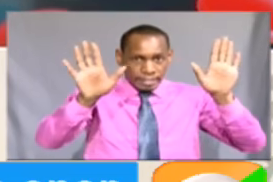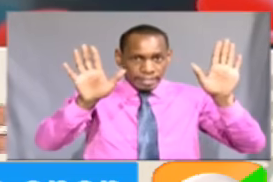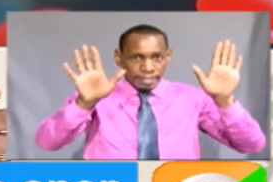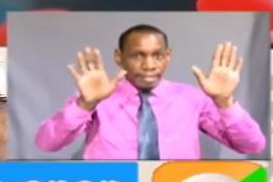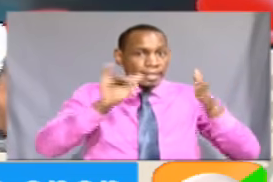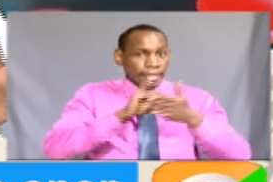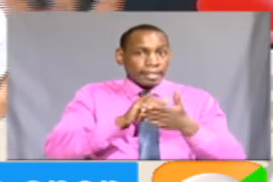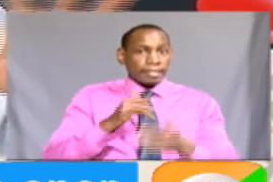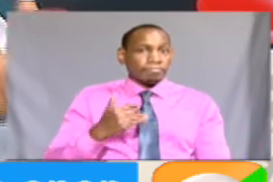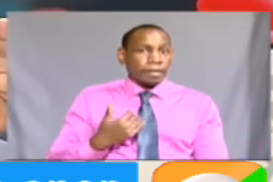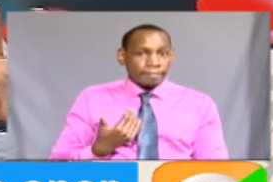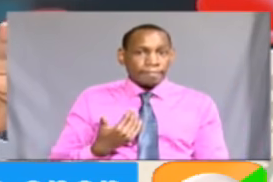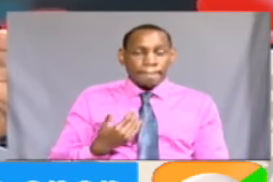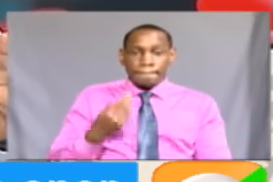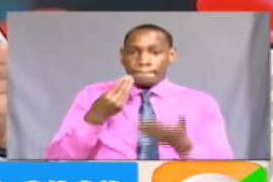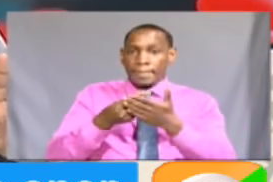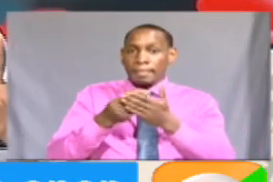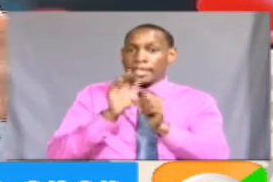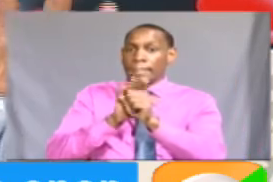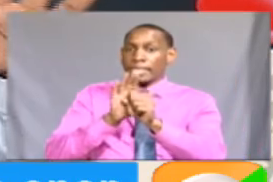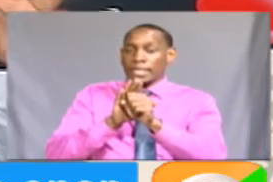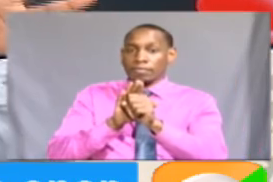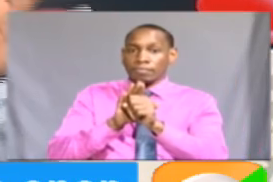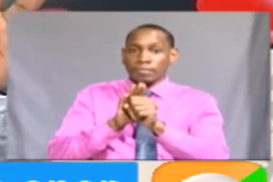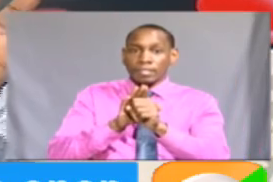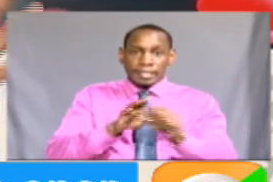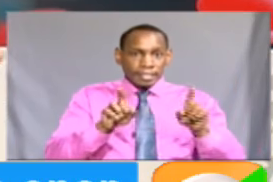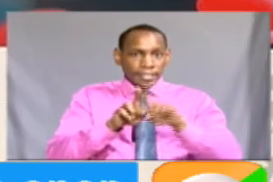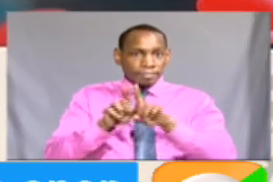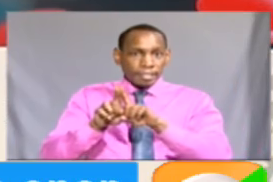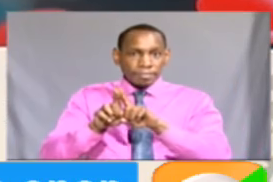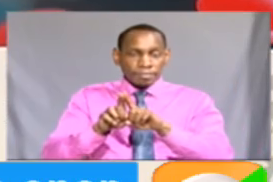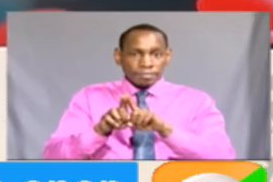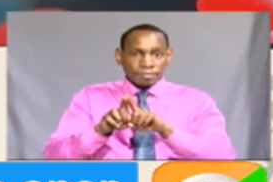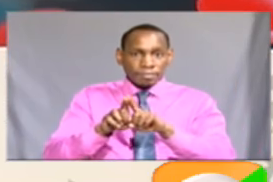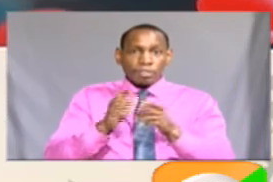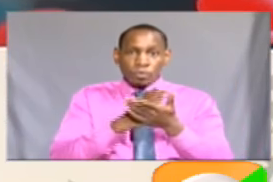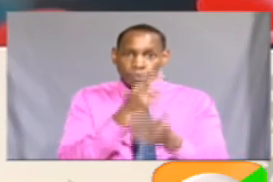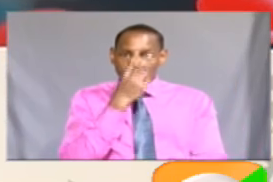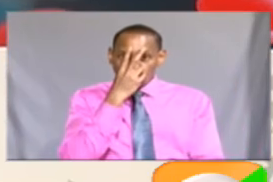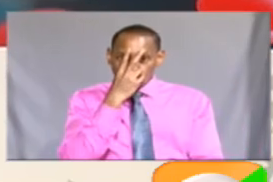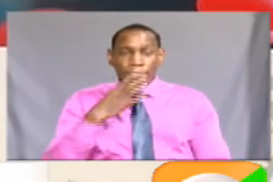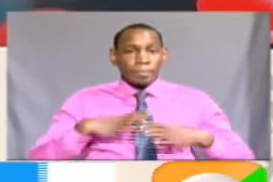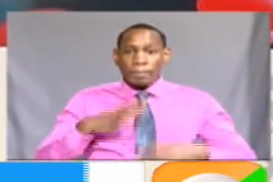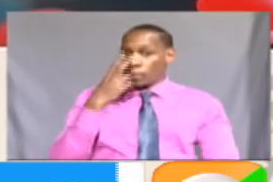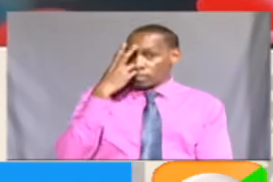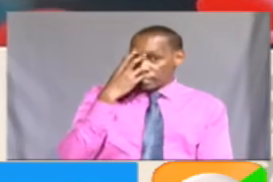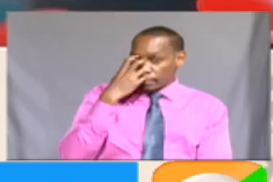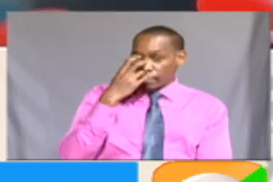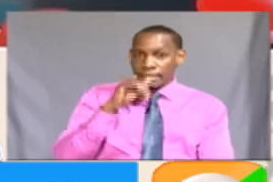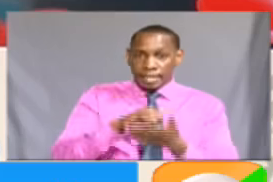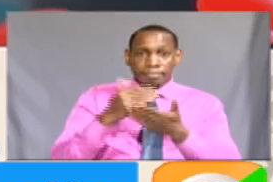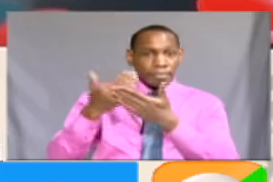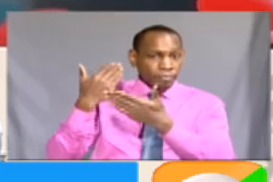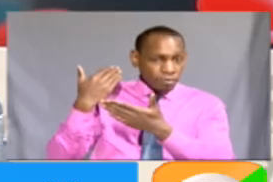that we are dealing with huge sums of money, and in the context of a very suspicious population that is used